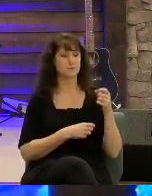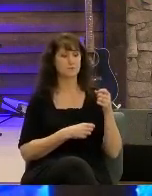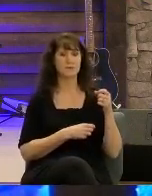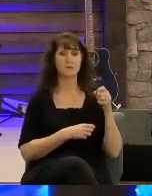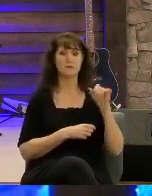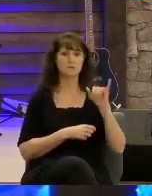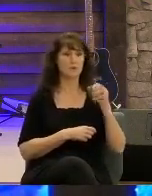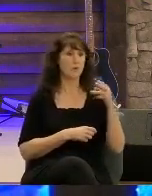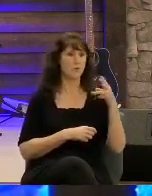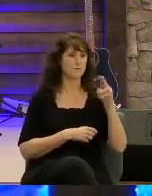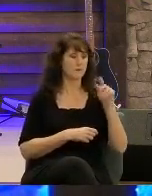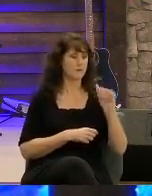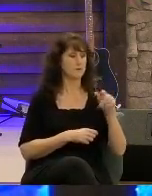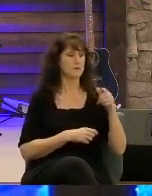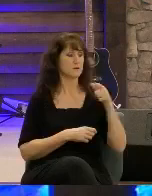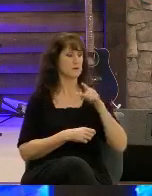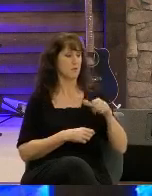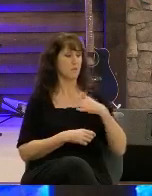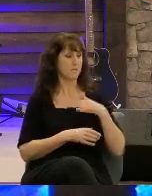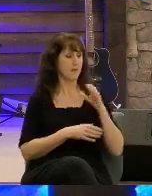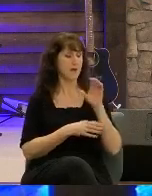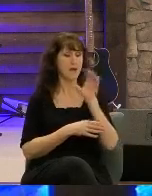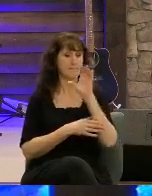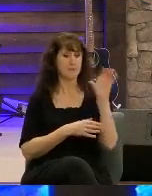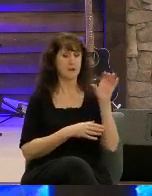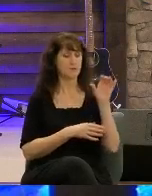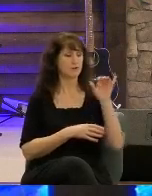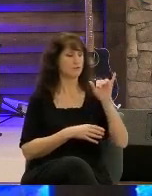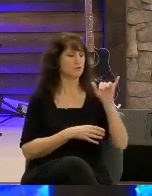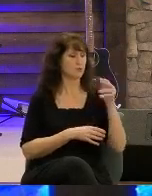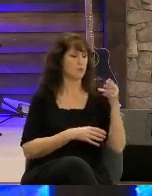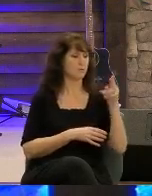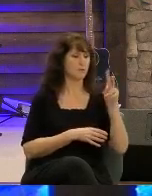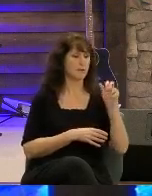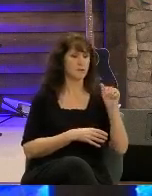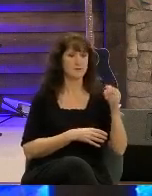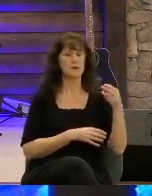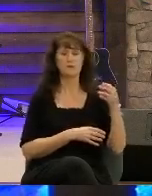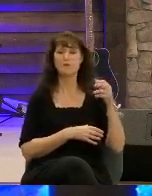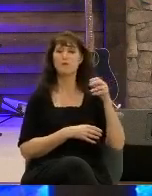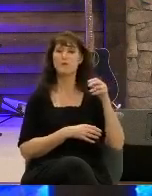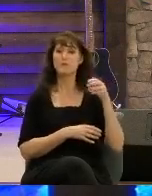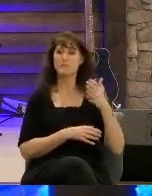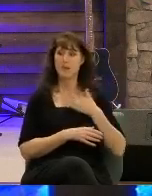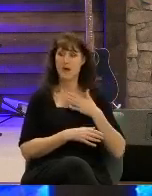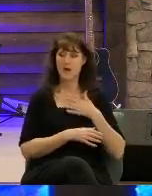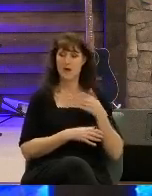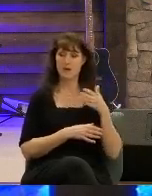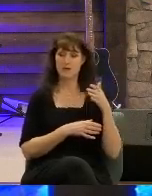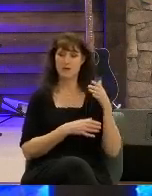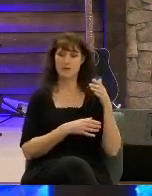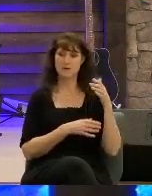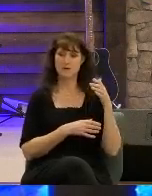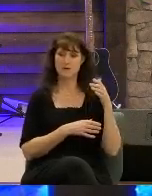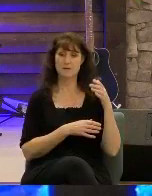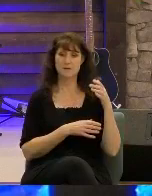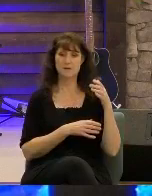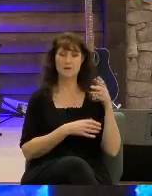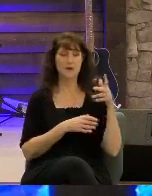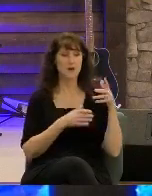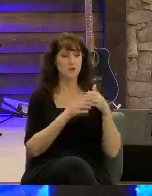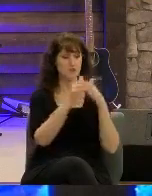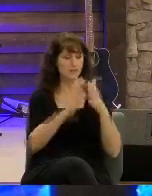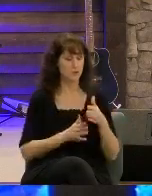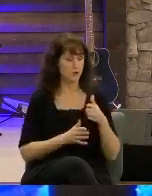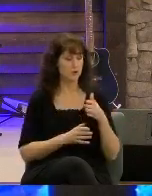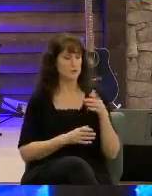Jehovah. Jehovah, the Lord my banner. Jehovah Ra, the Lord my shepherd. Jehovah Rapha, the Lord that